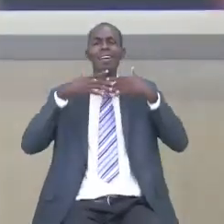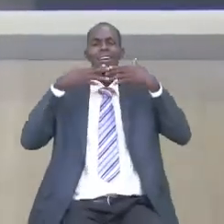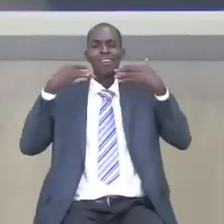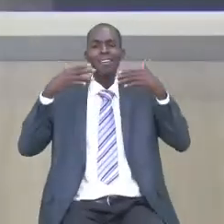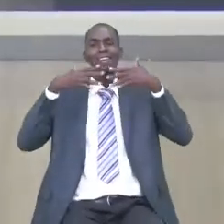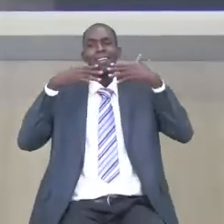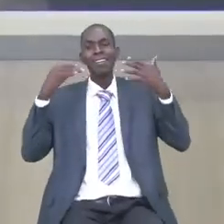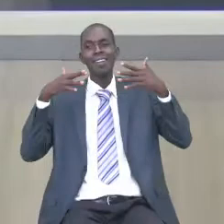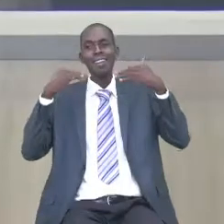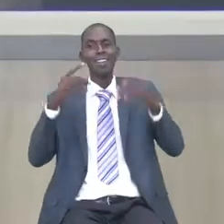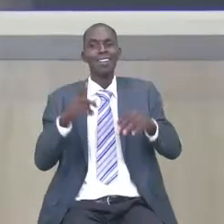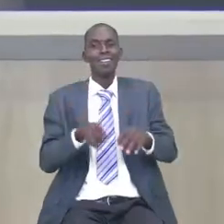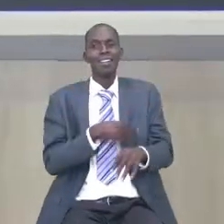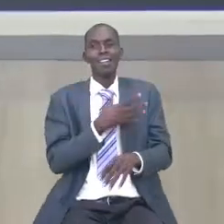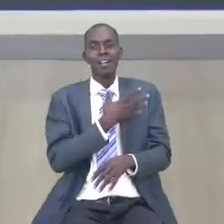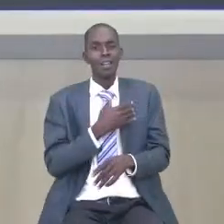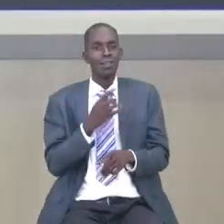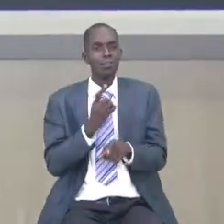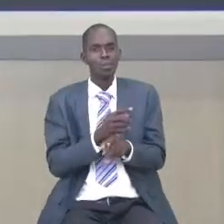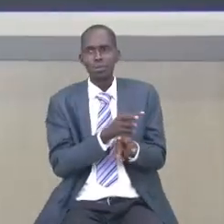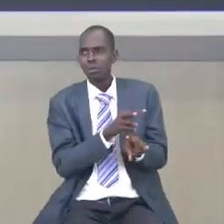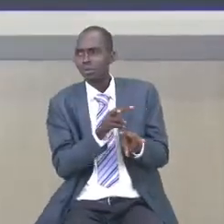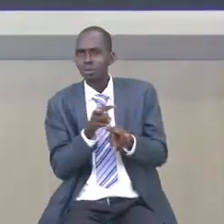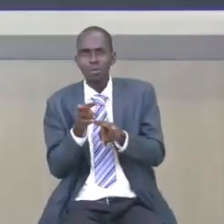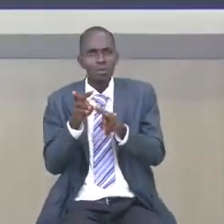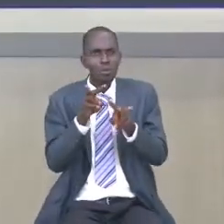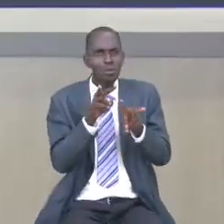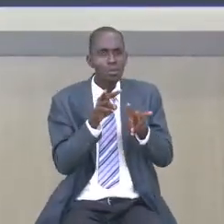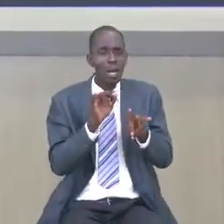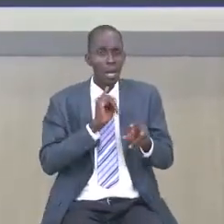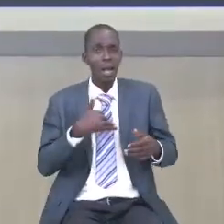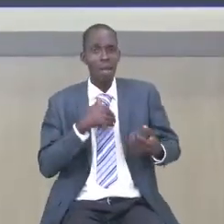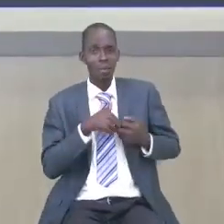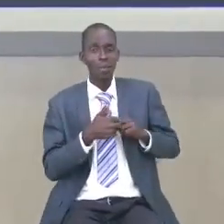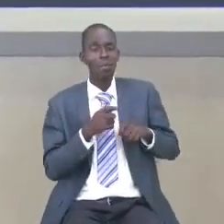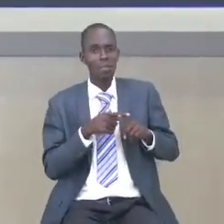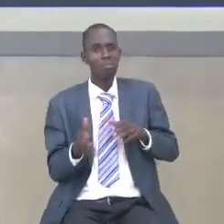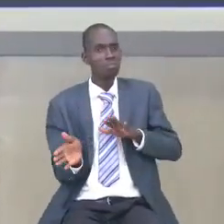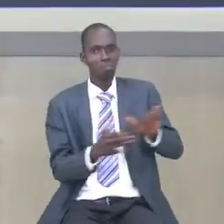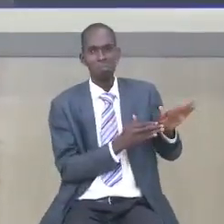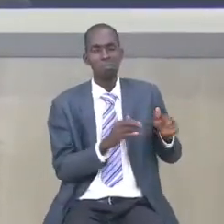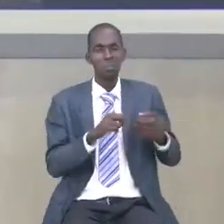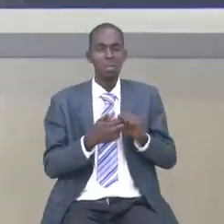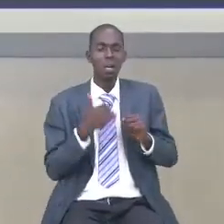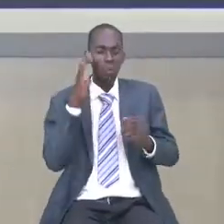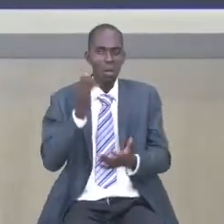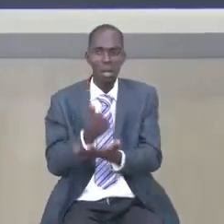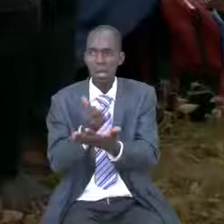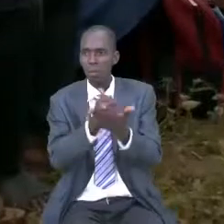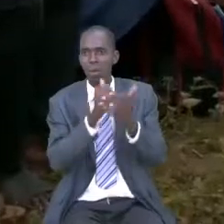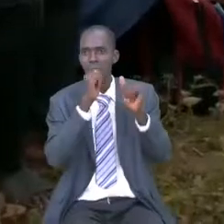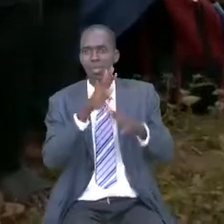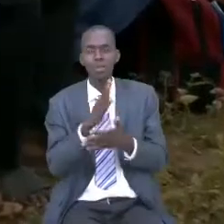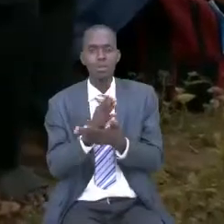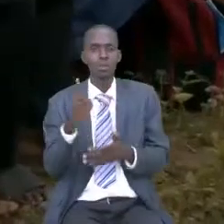you say, I'm looking around, I want to be a blessing to somebody. You'll be a blessing to somebody in Jesus'